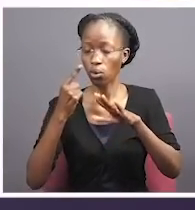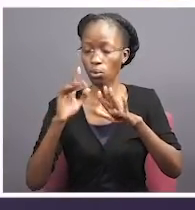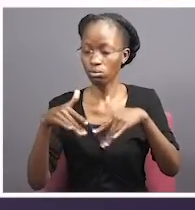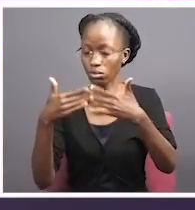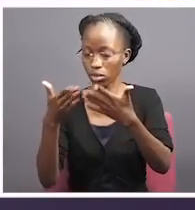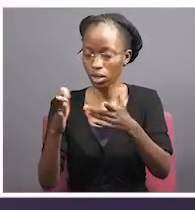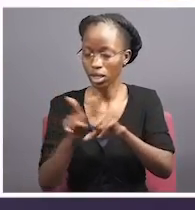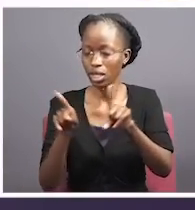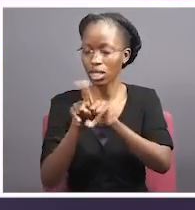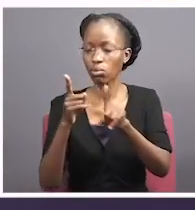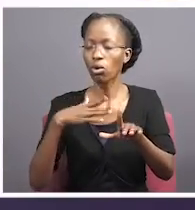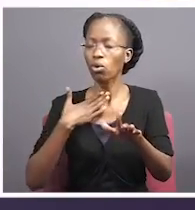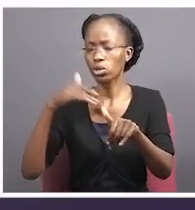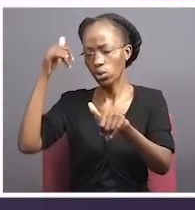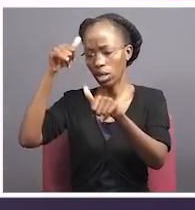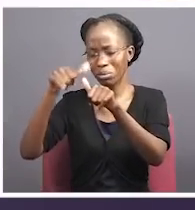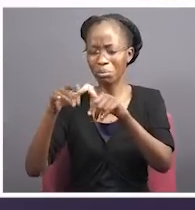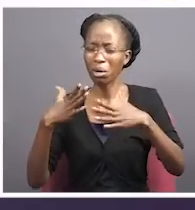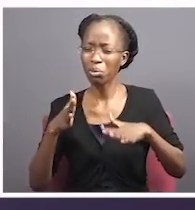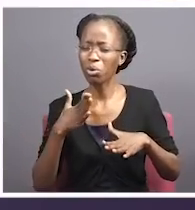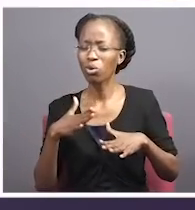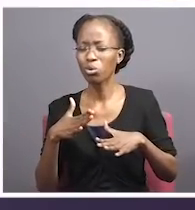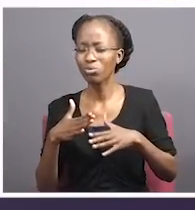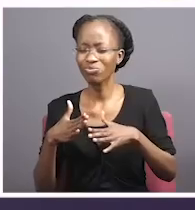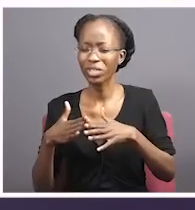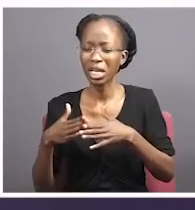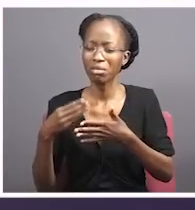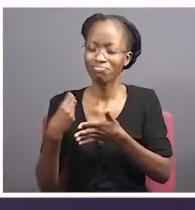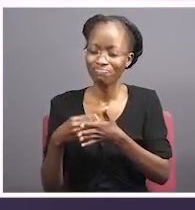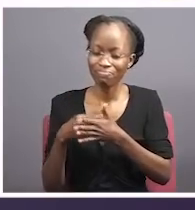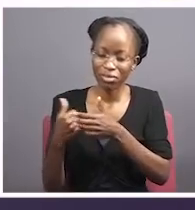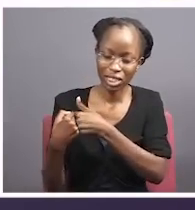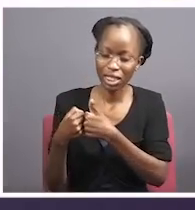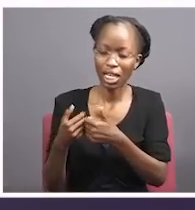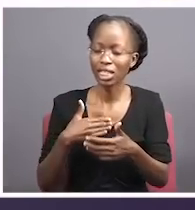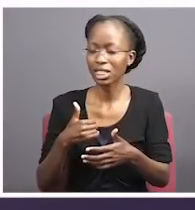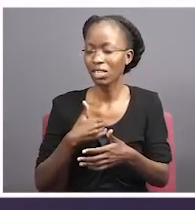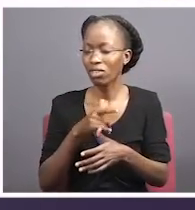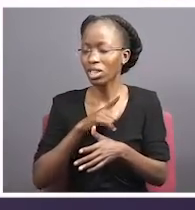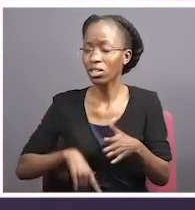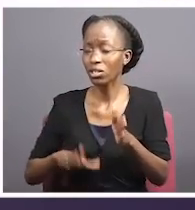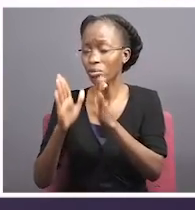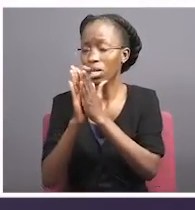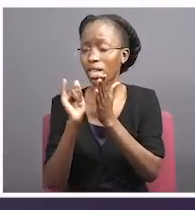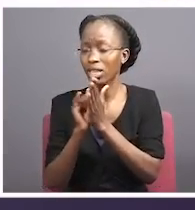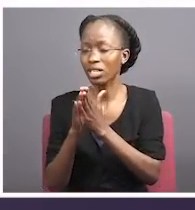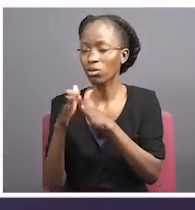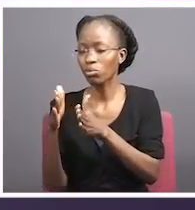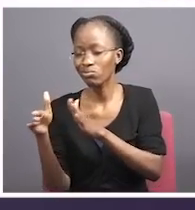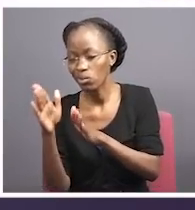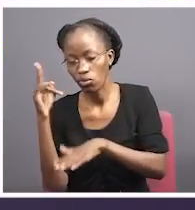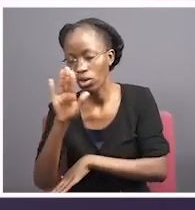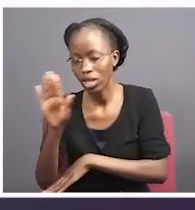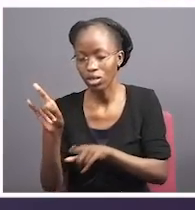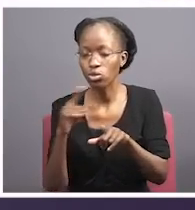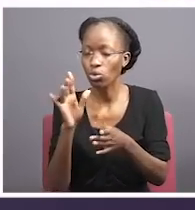the position to give. But we also remember those that are struggling financially, Father God. And I pray that you would open doors before